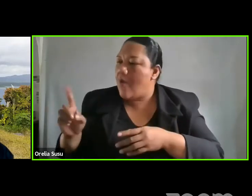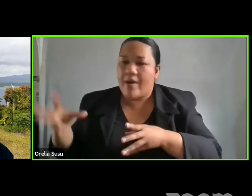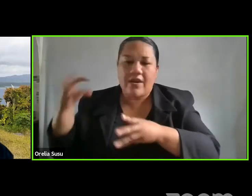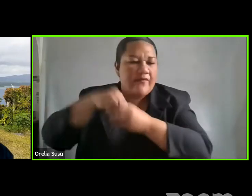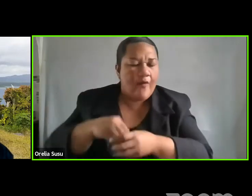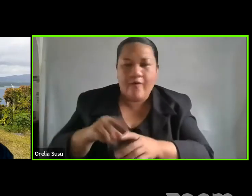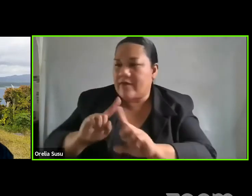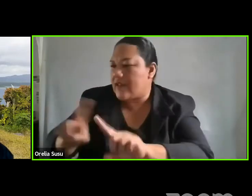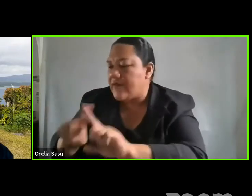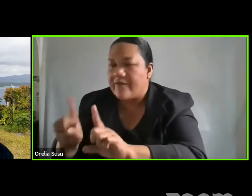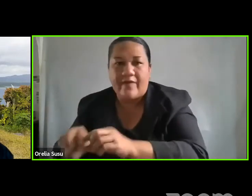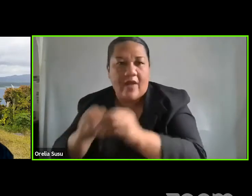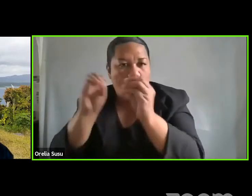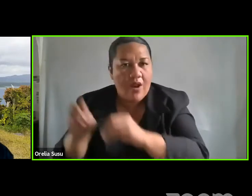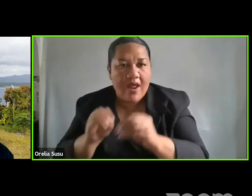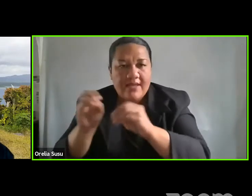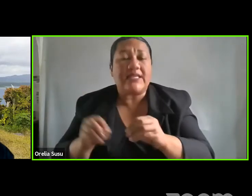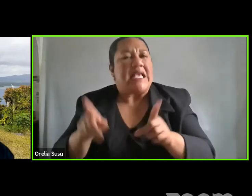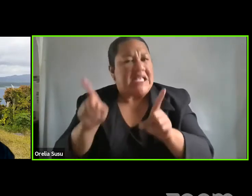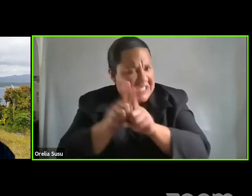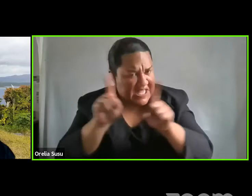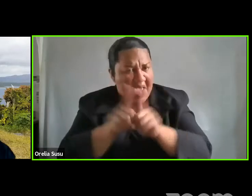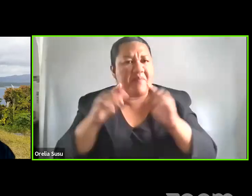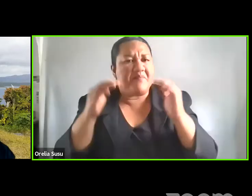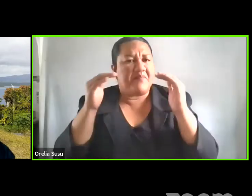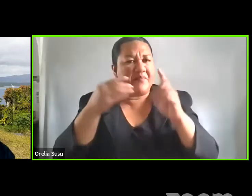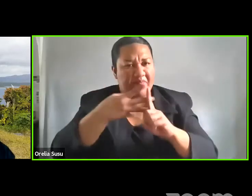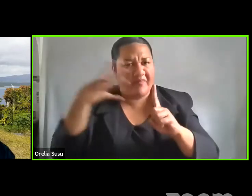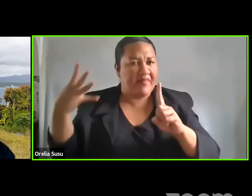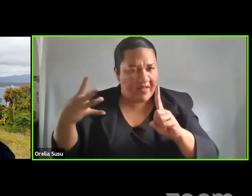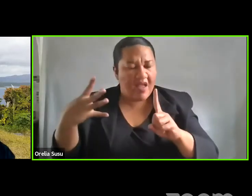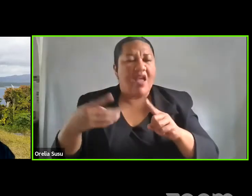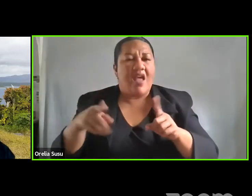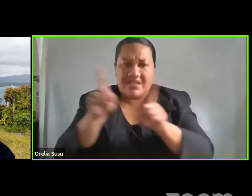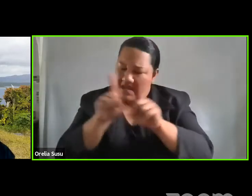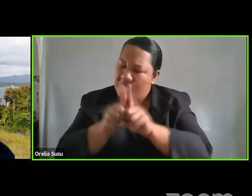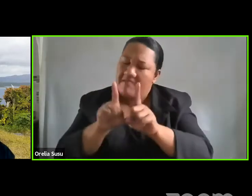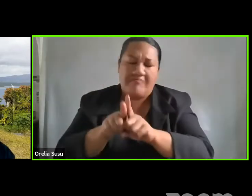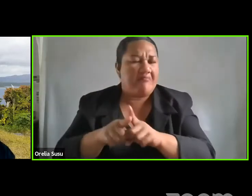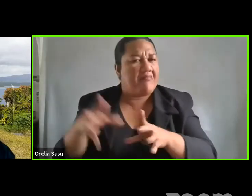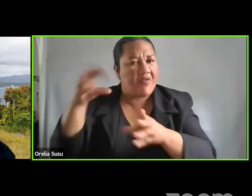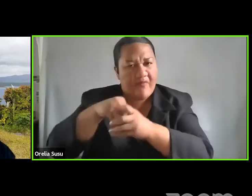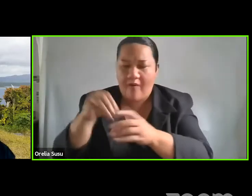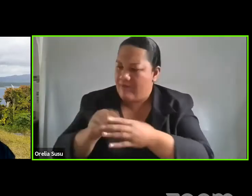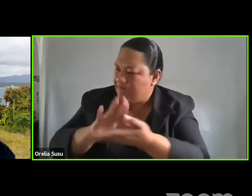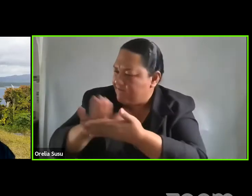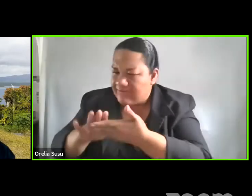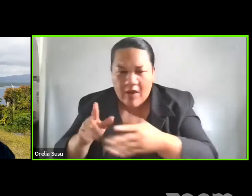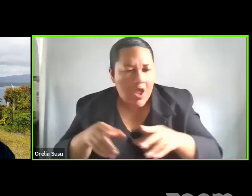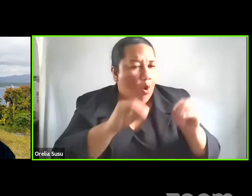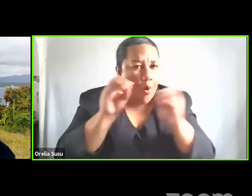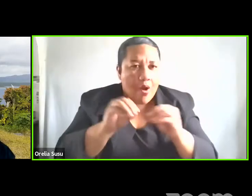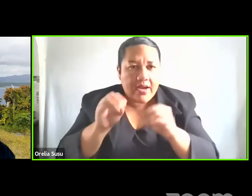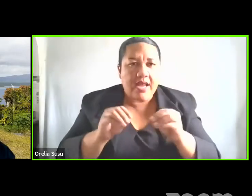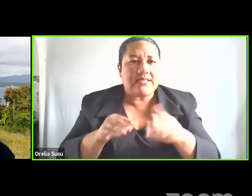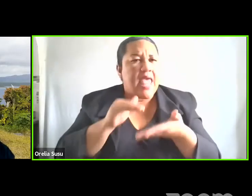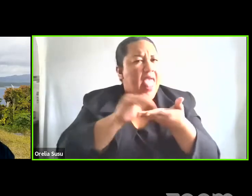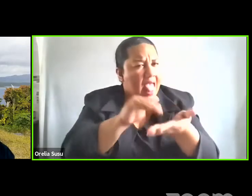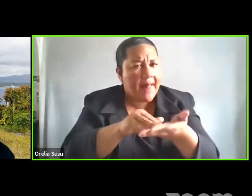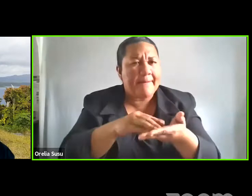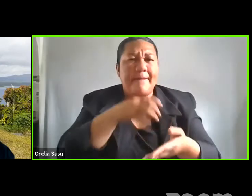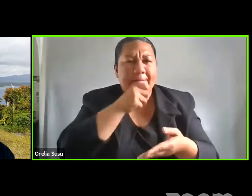organize themselves to plant mangroves and clean up our shores mothers and single mothers help men set up covet 19